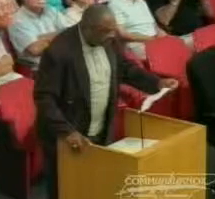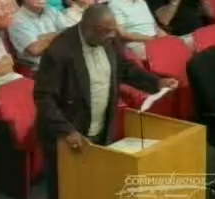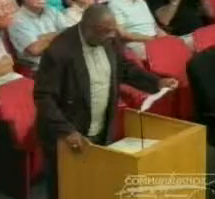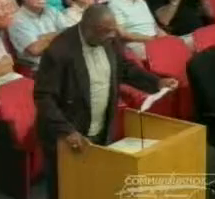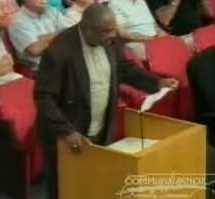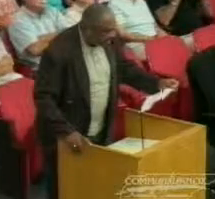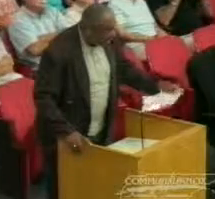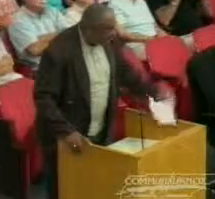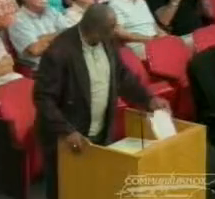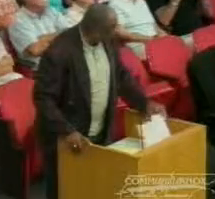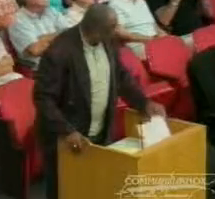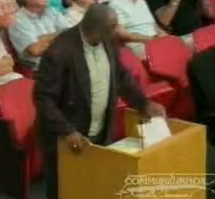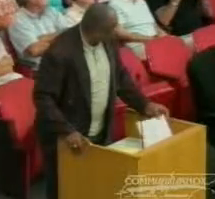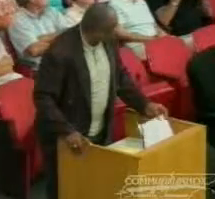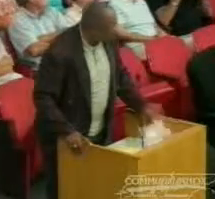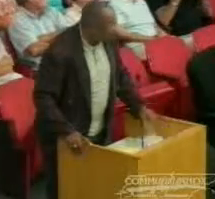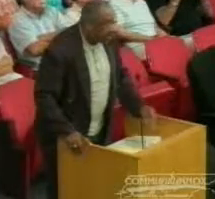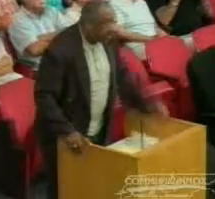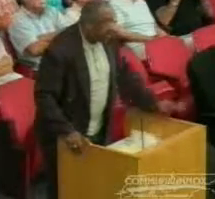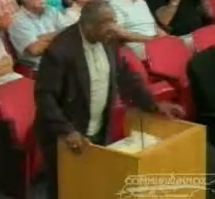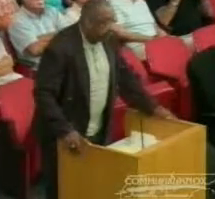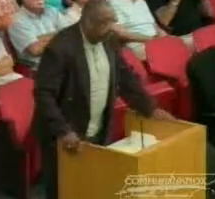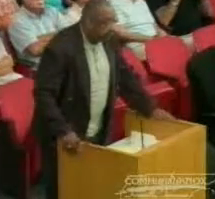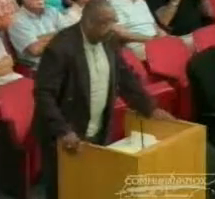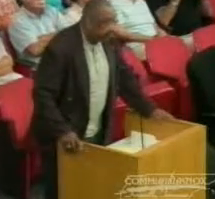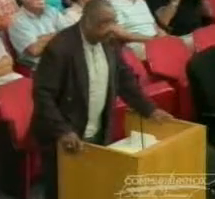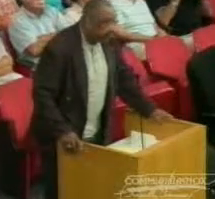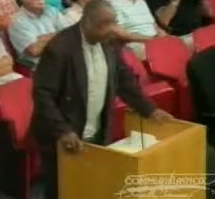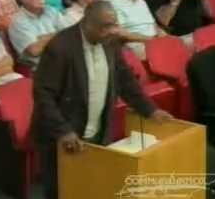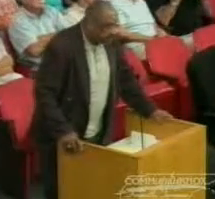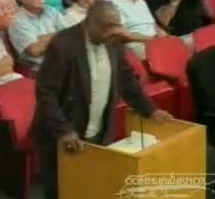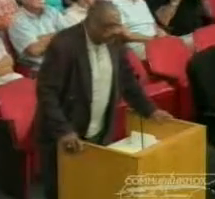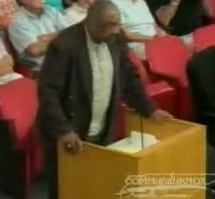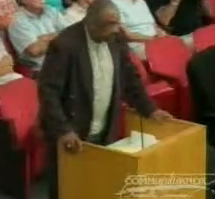can tell you this, just based upon the letter,